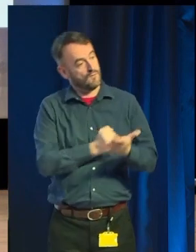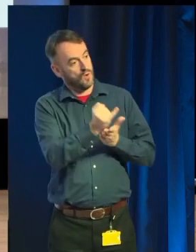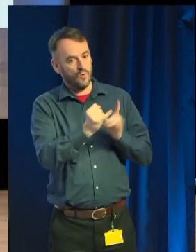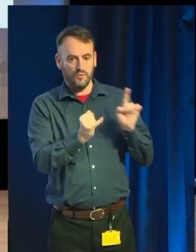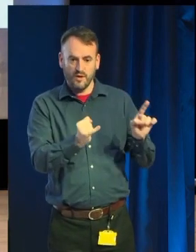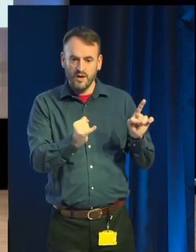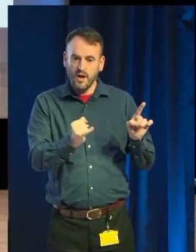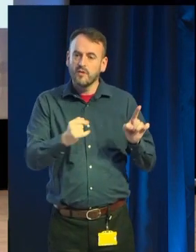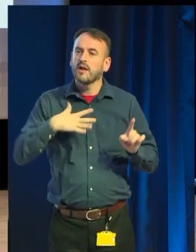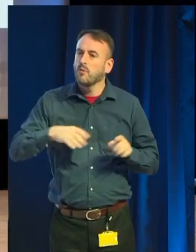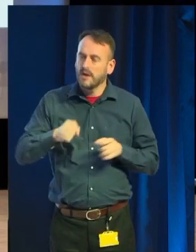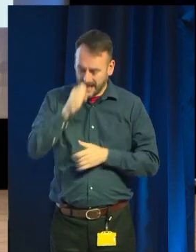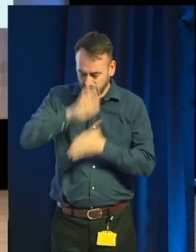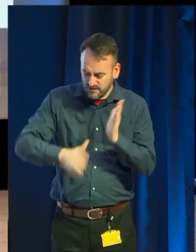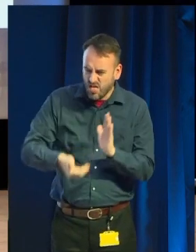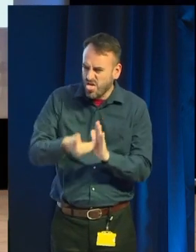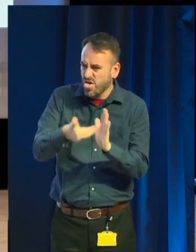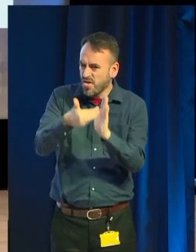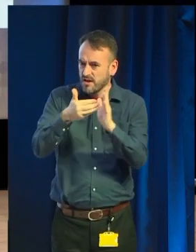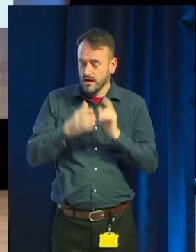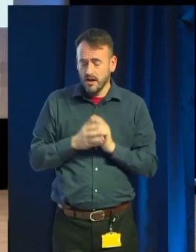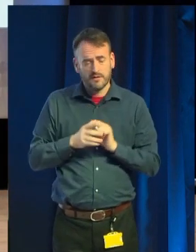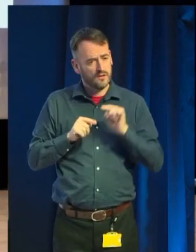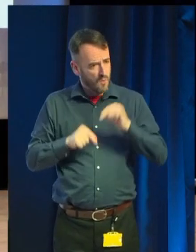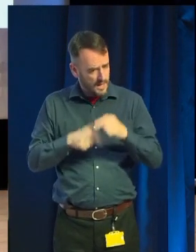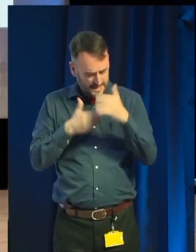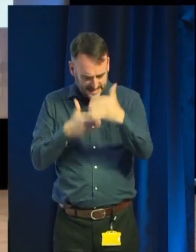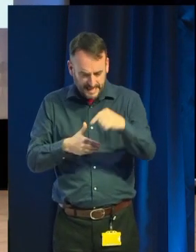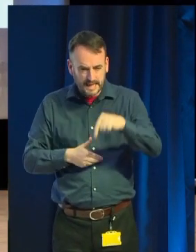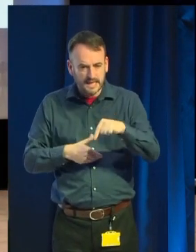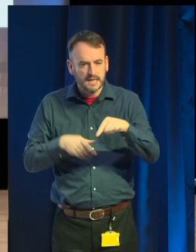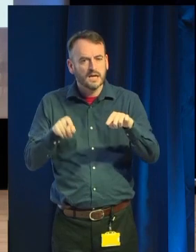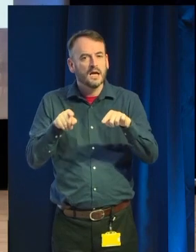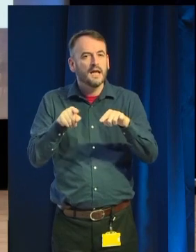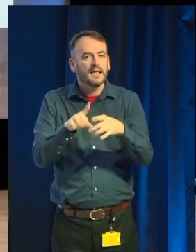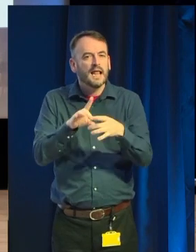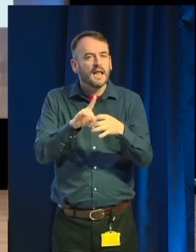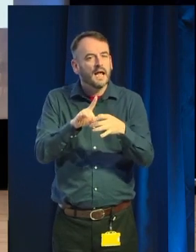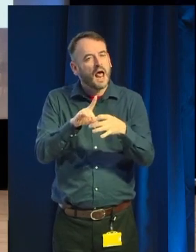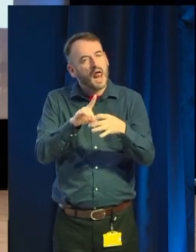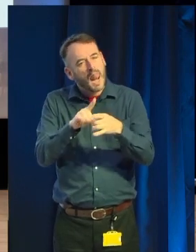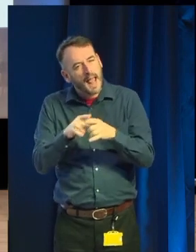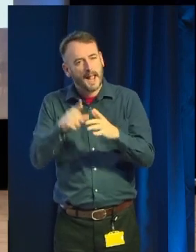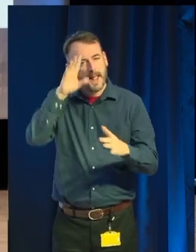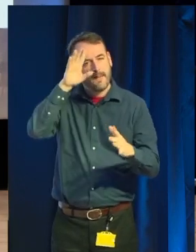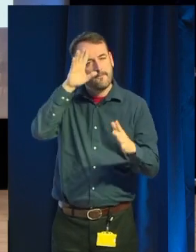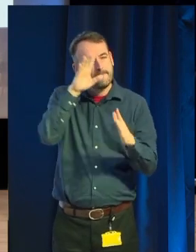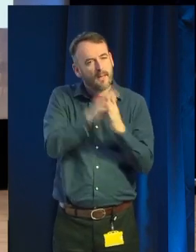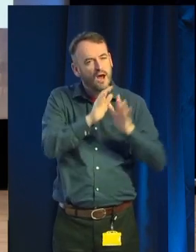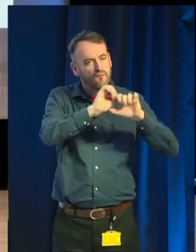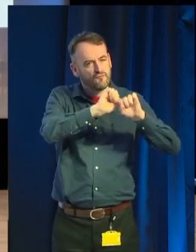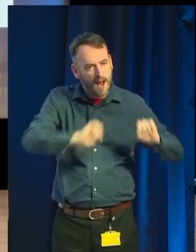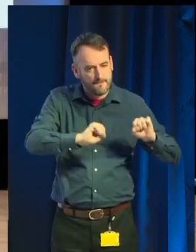is a scene treated like a memory of a rape, but I was very careful not to oblige the player